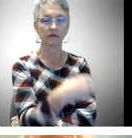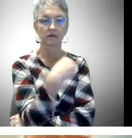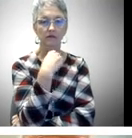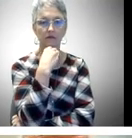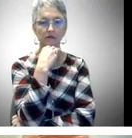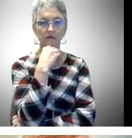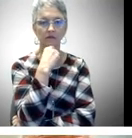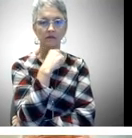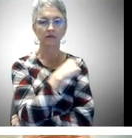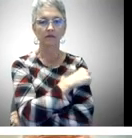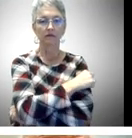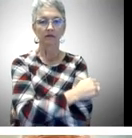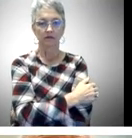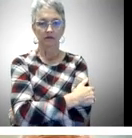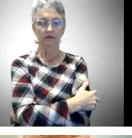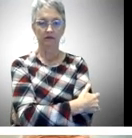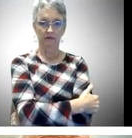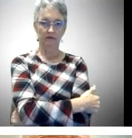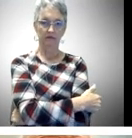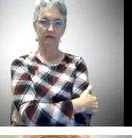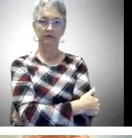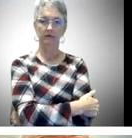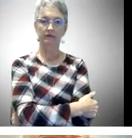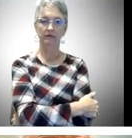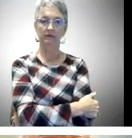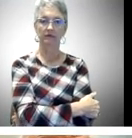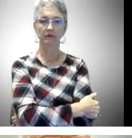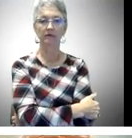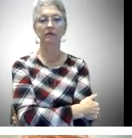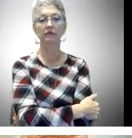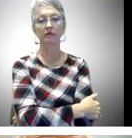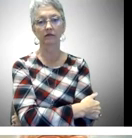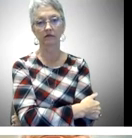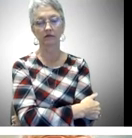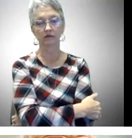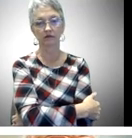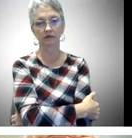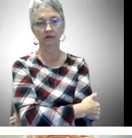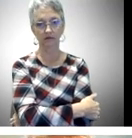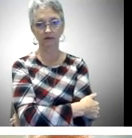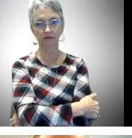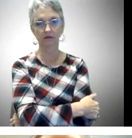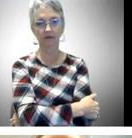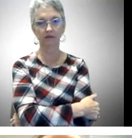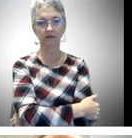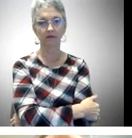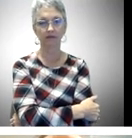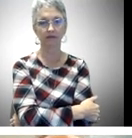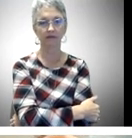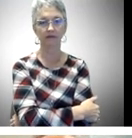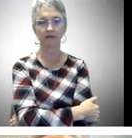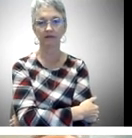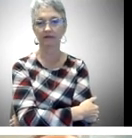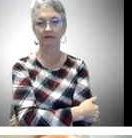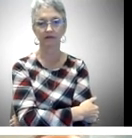who are against guardianship, and they think that guardianship is unconstitutional. And they've wanted us to litigate that.